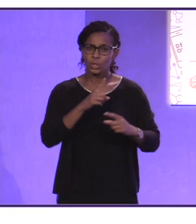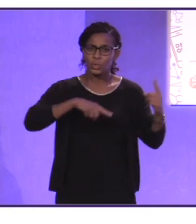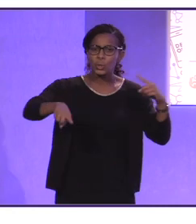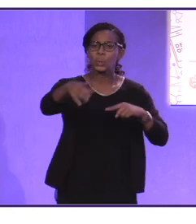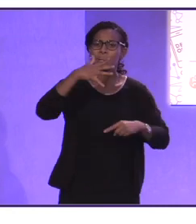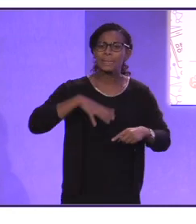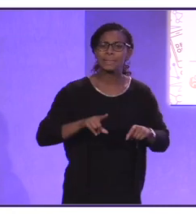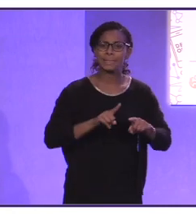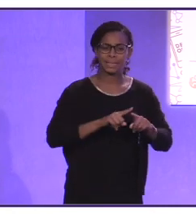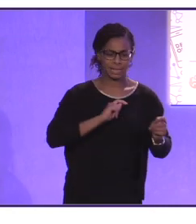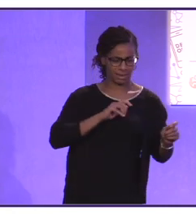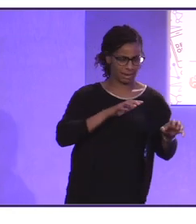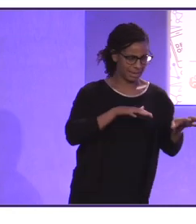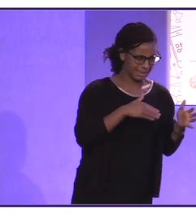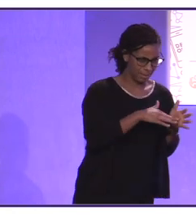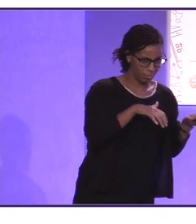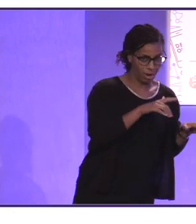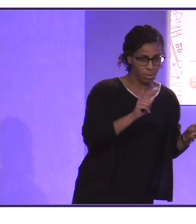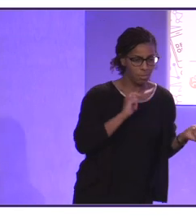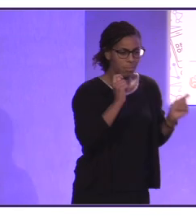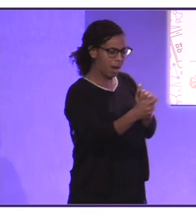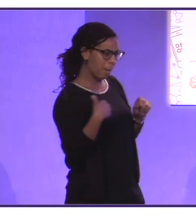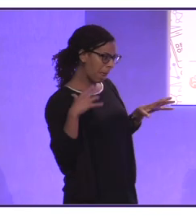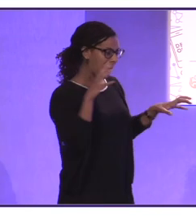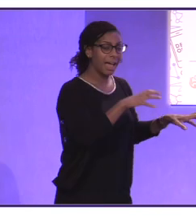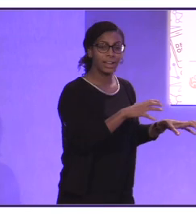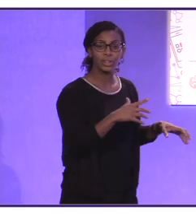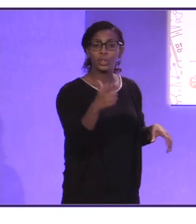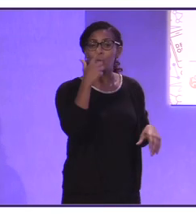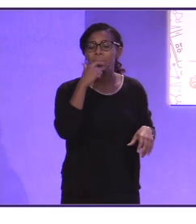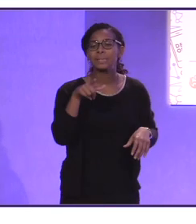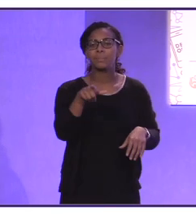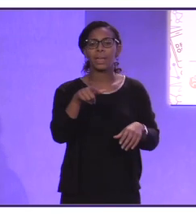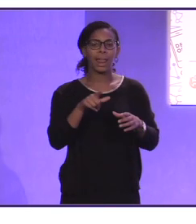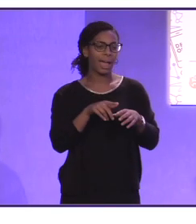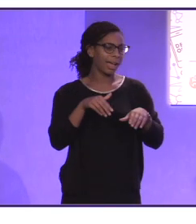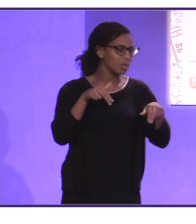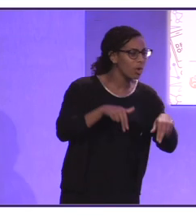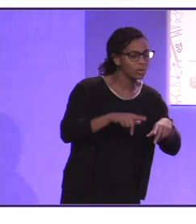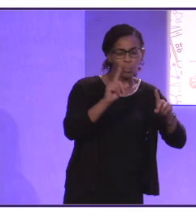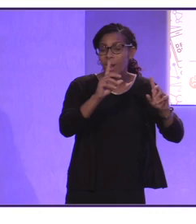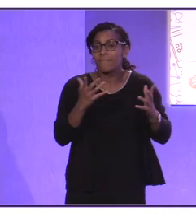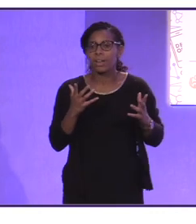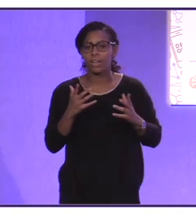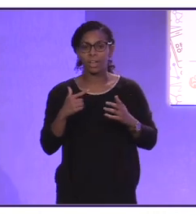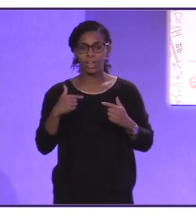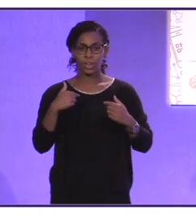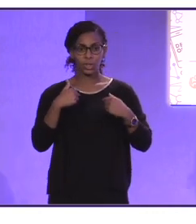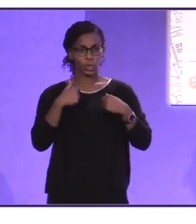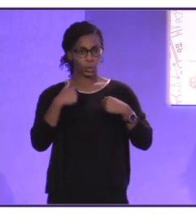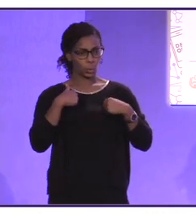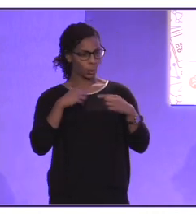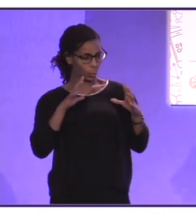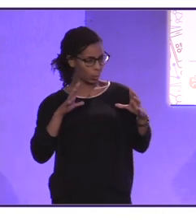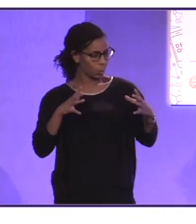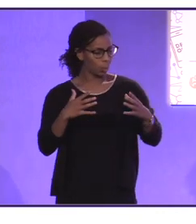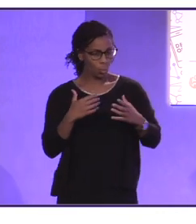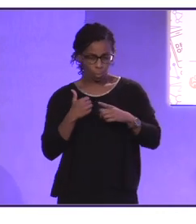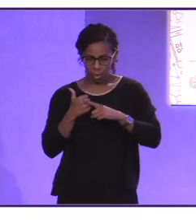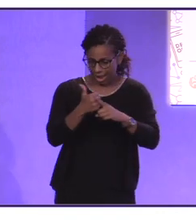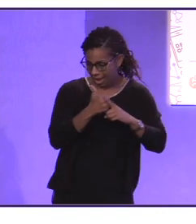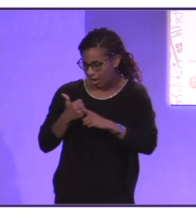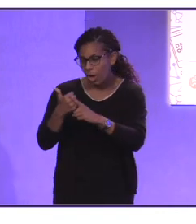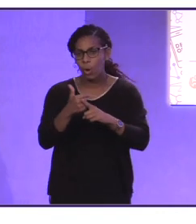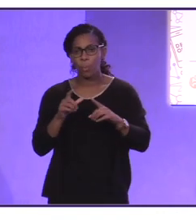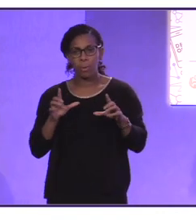lions, or elephants, or wolves, or orcas, or dolphins. They all have this quality where they will do things that work for the pack. They've been kind to